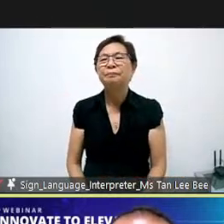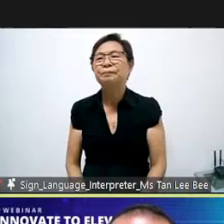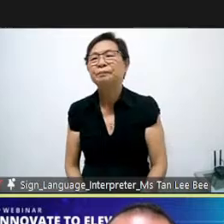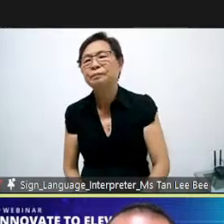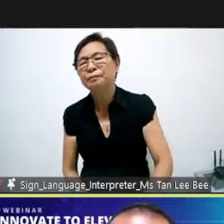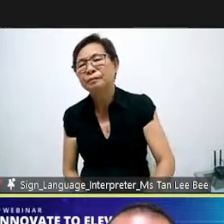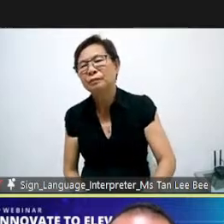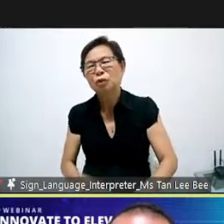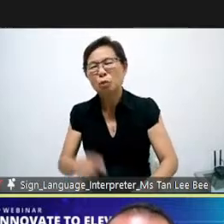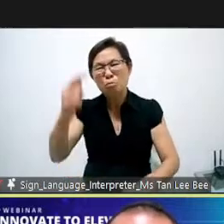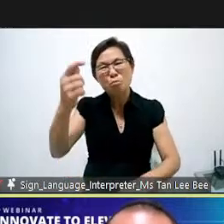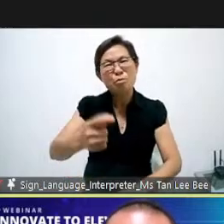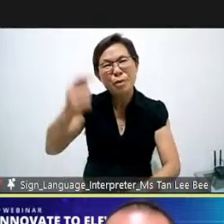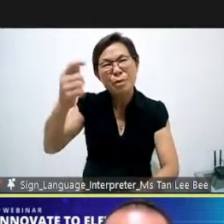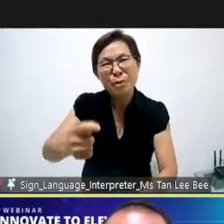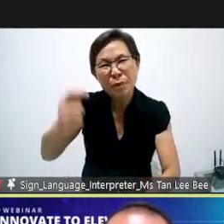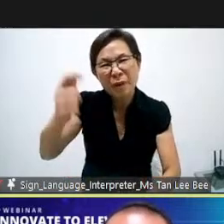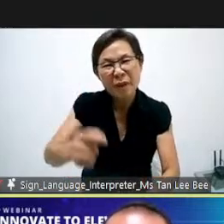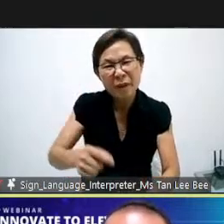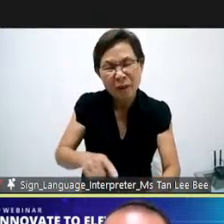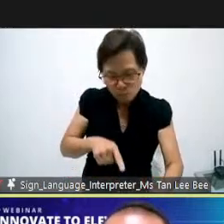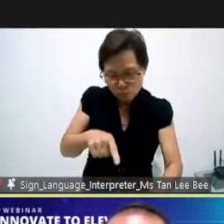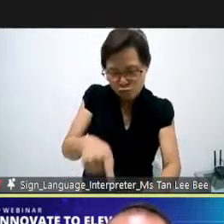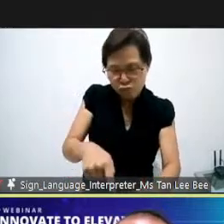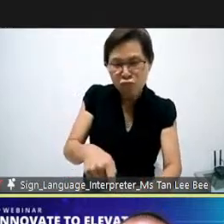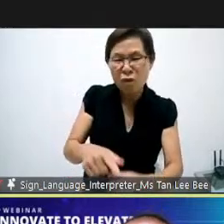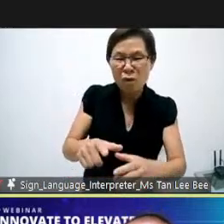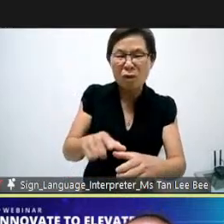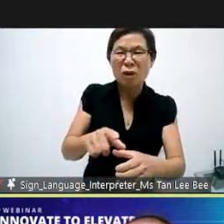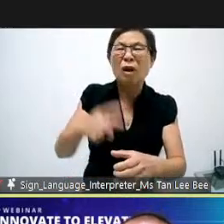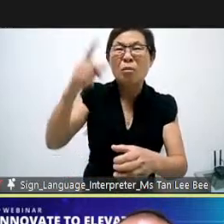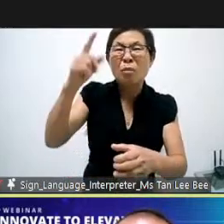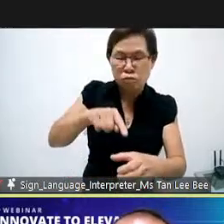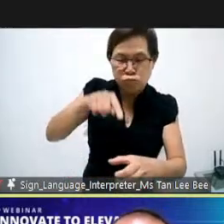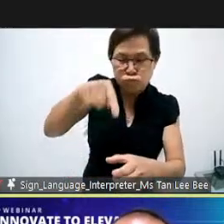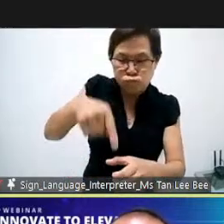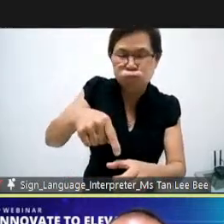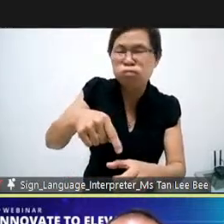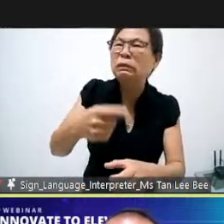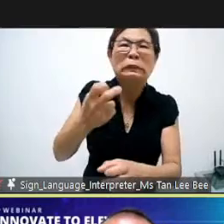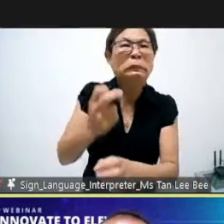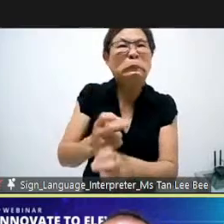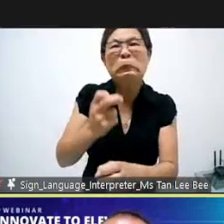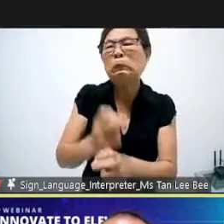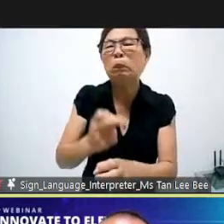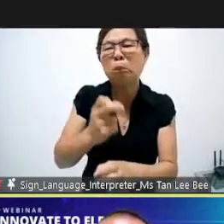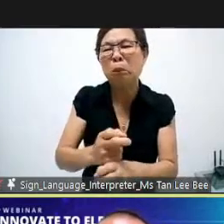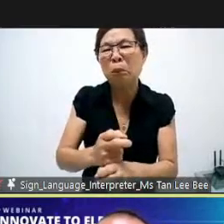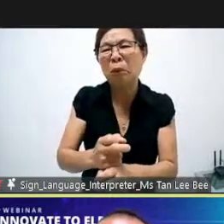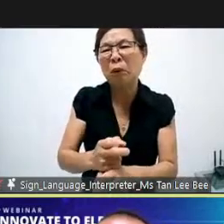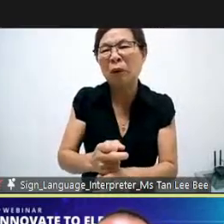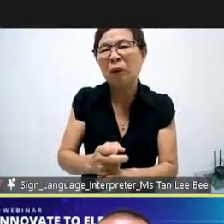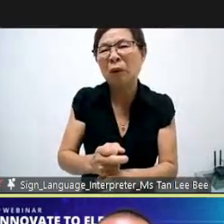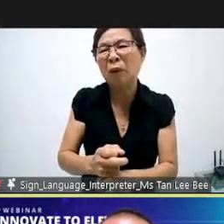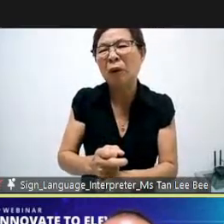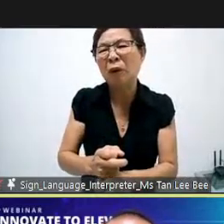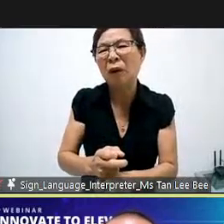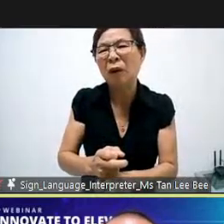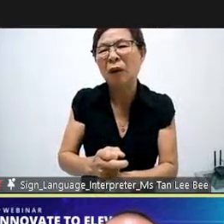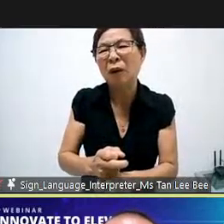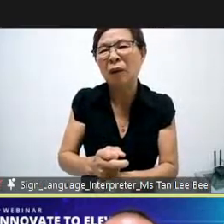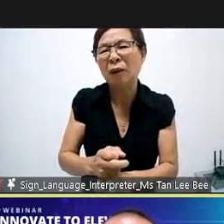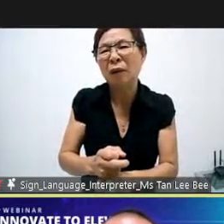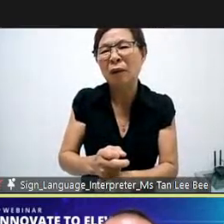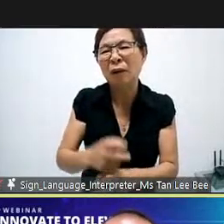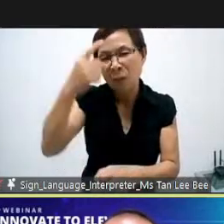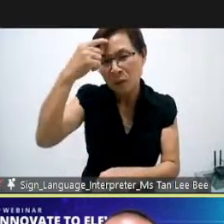to pee into the bowl correctly is not easy for them. So I create. I don't like to messy or everything stand for